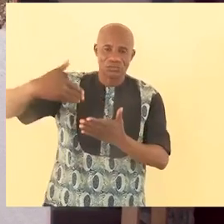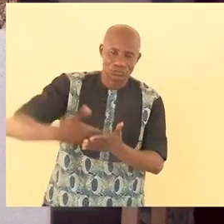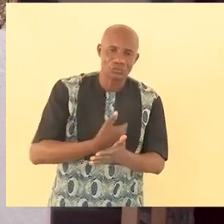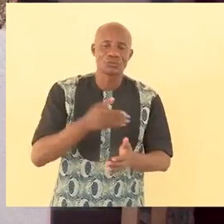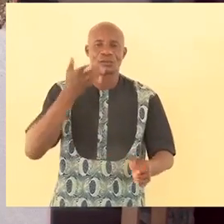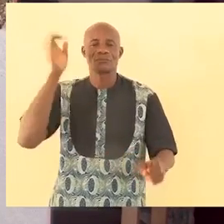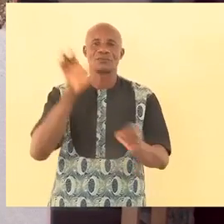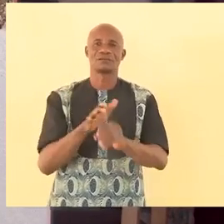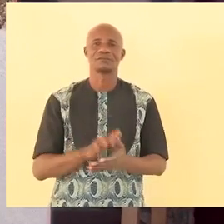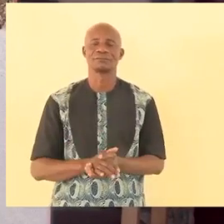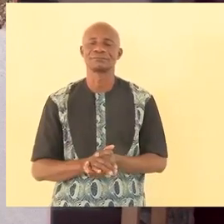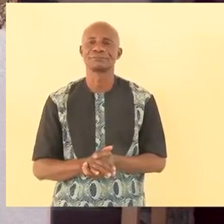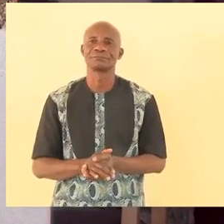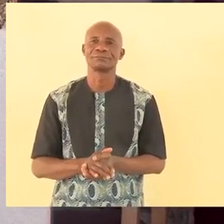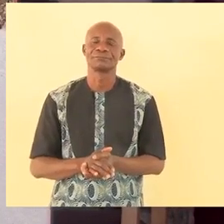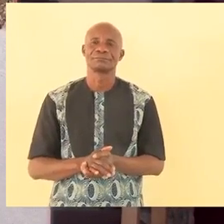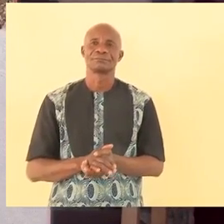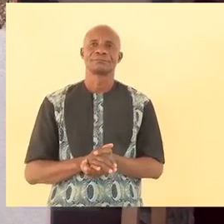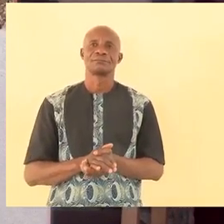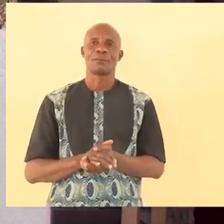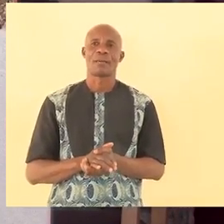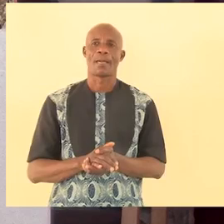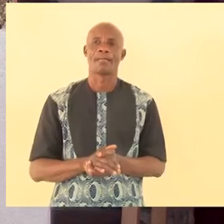in the new covenant.